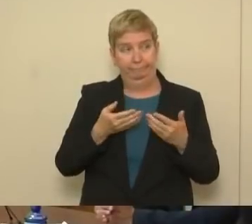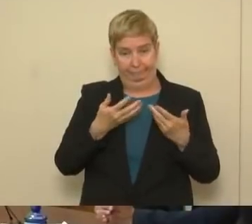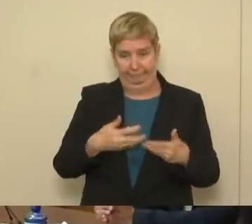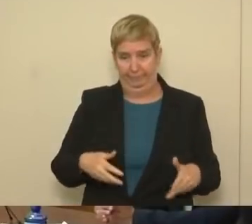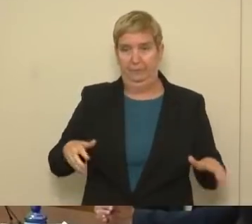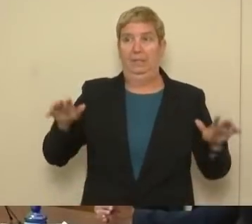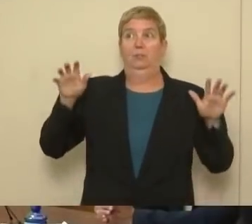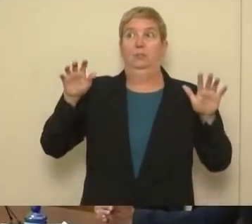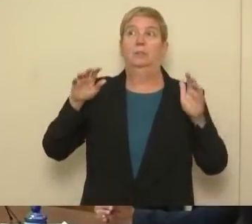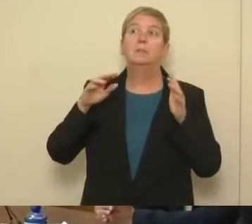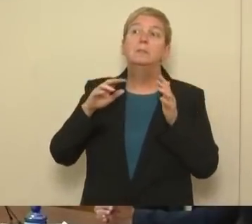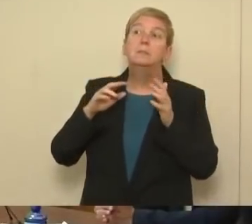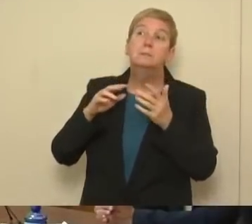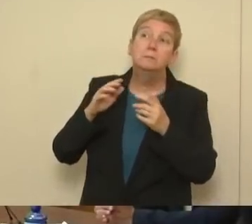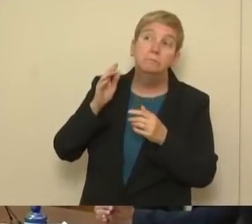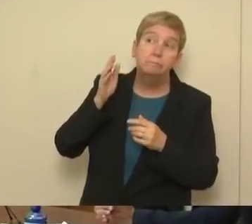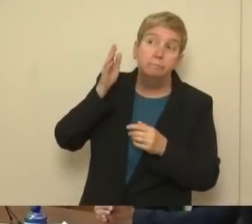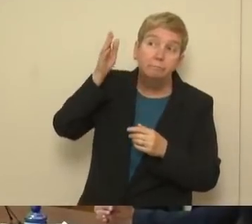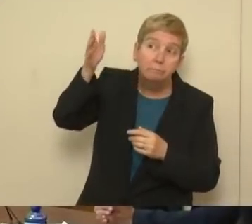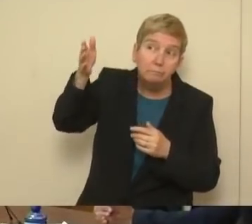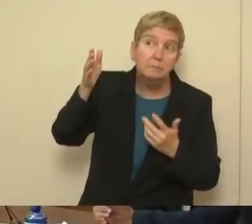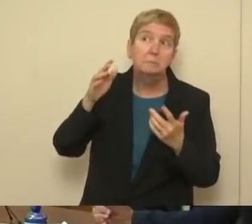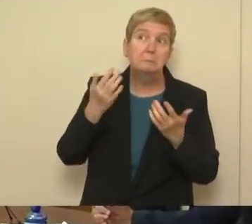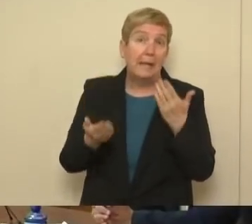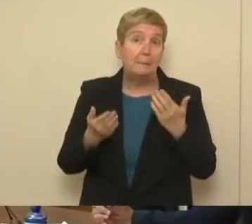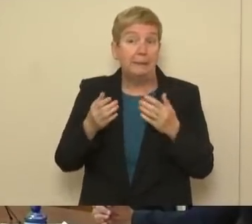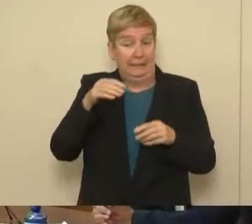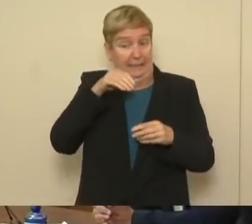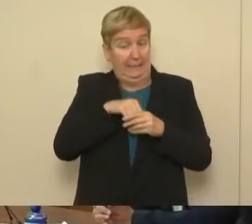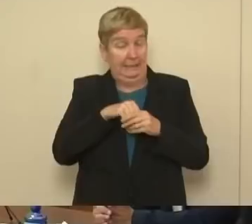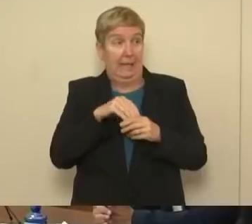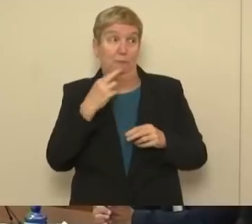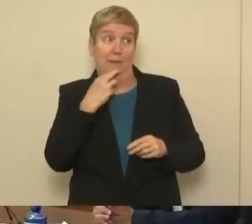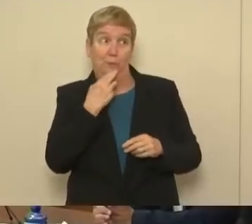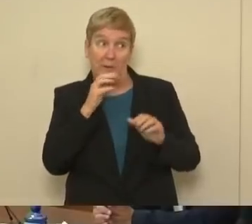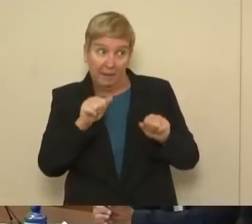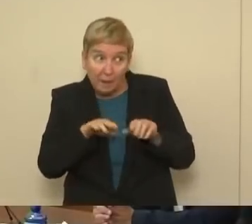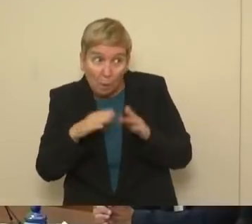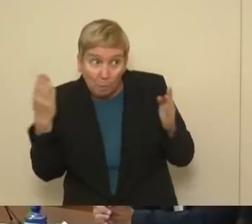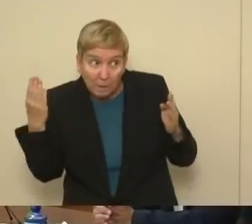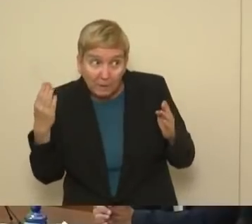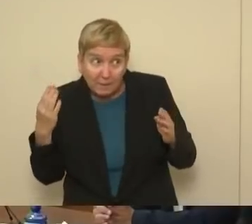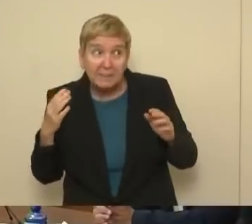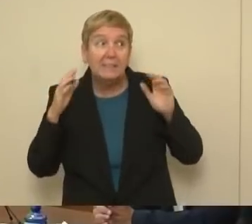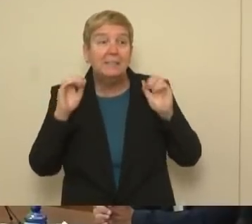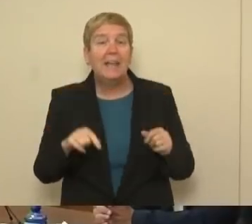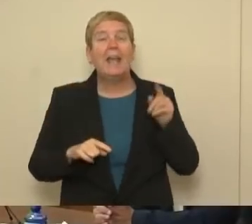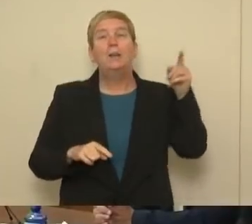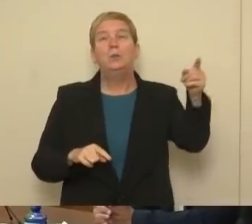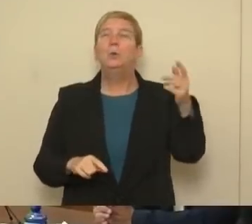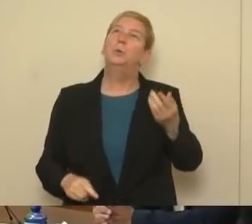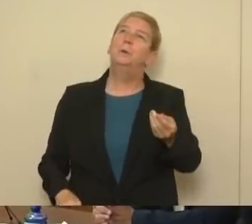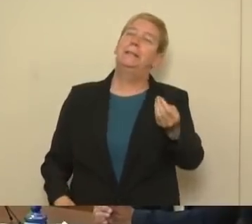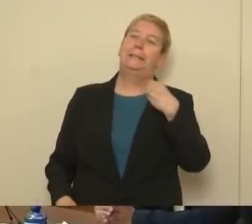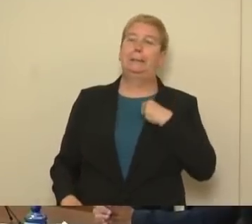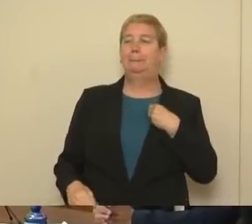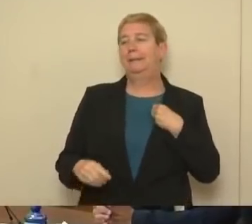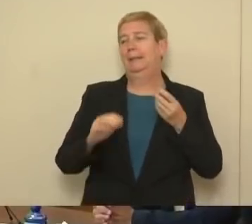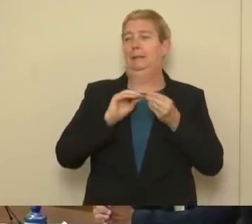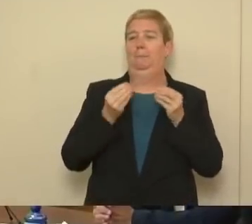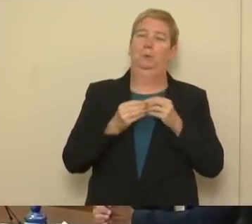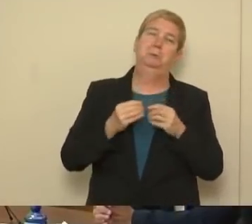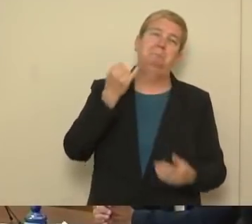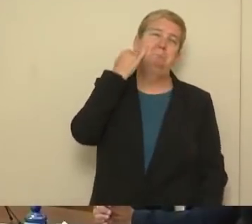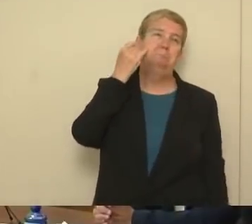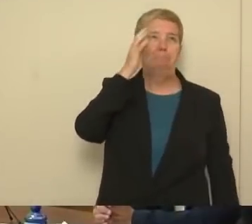indoor dining. Can you assign a probability to how likely it is that that will happen? Could you say, you know, there's a 50%